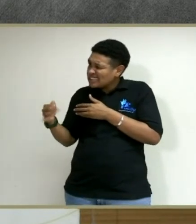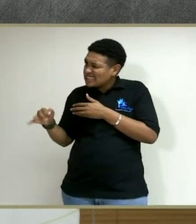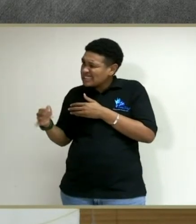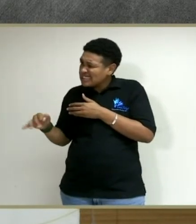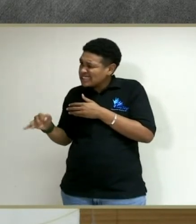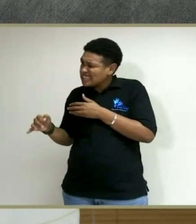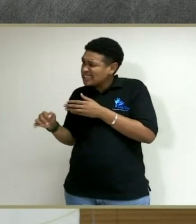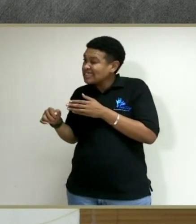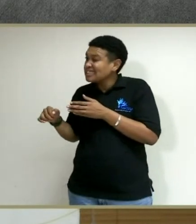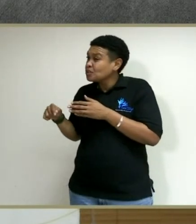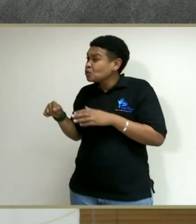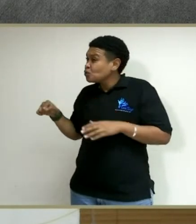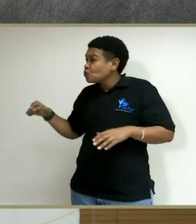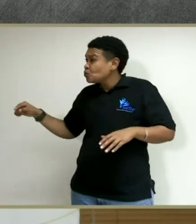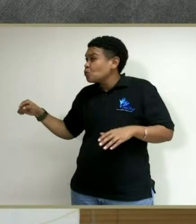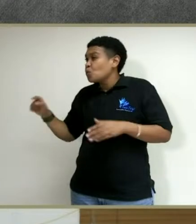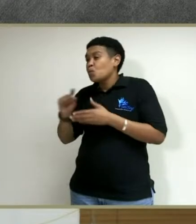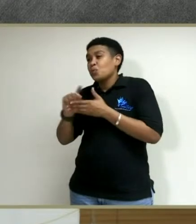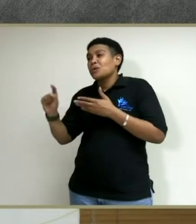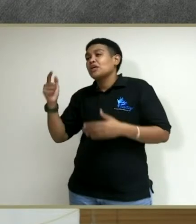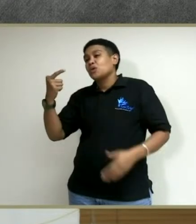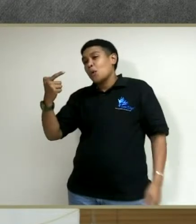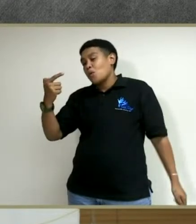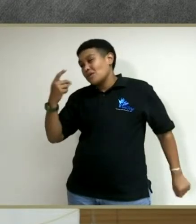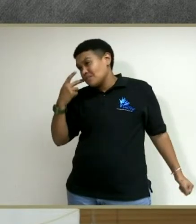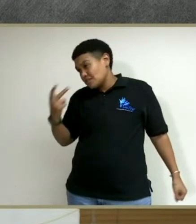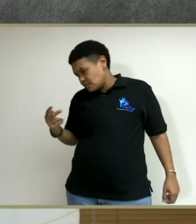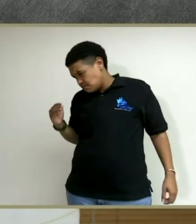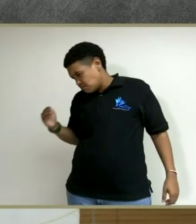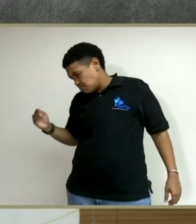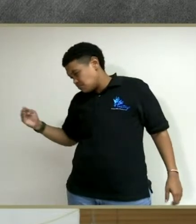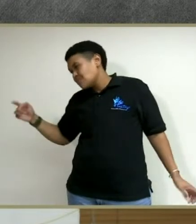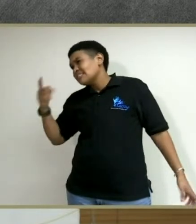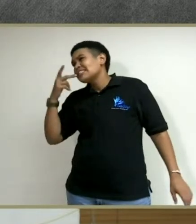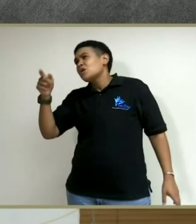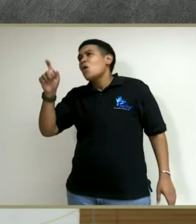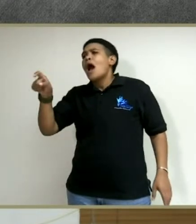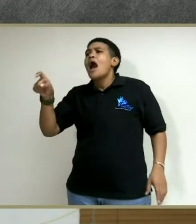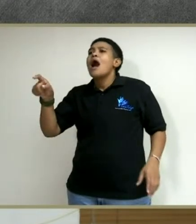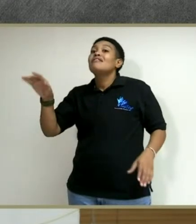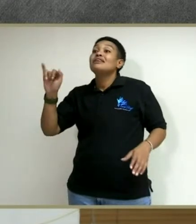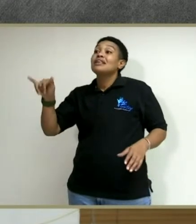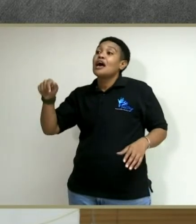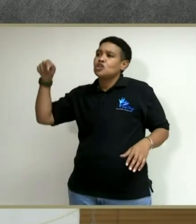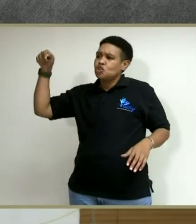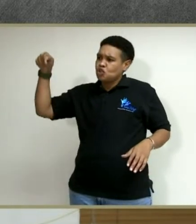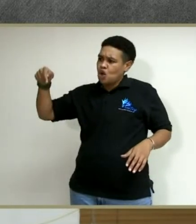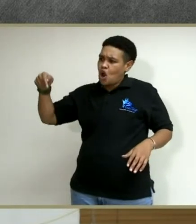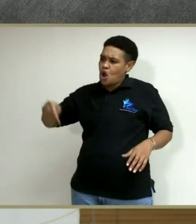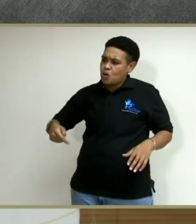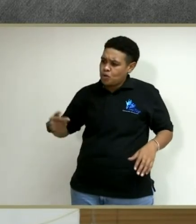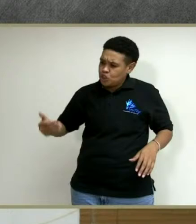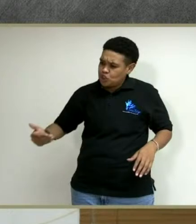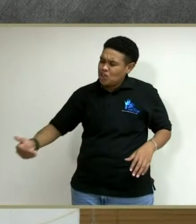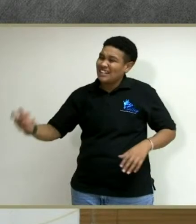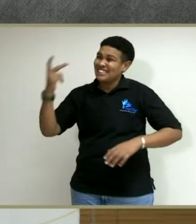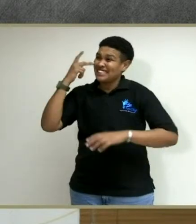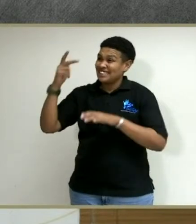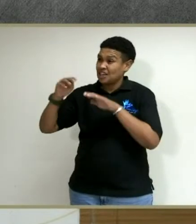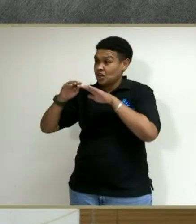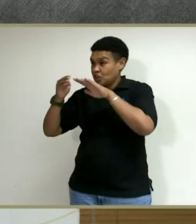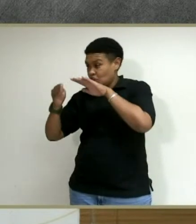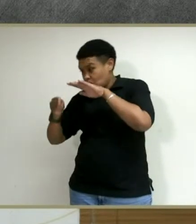to week 21. And I said that you have to, that downward trend that you see at the end of the